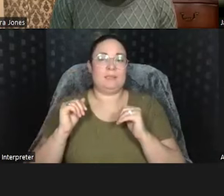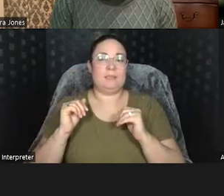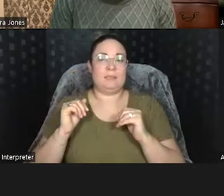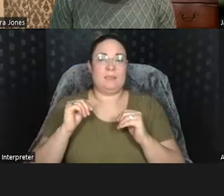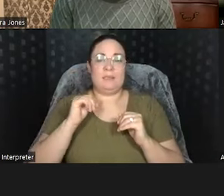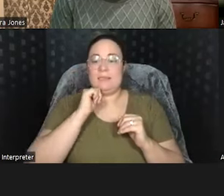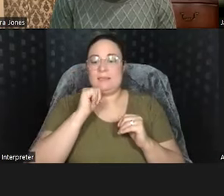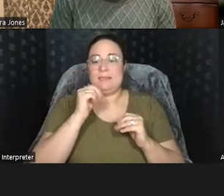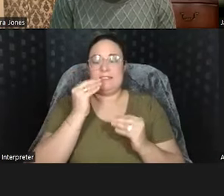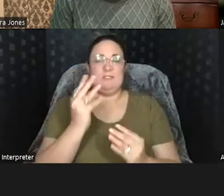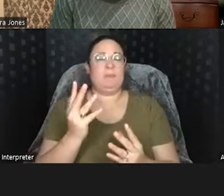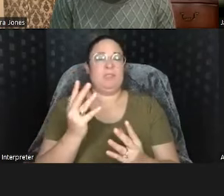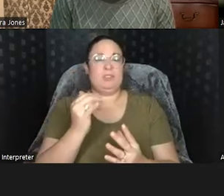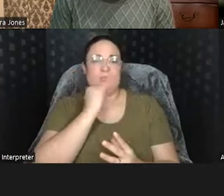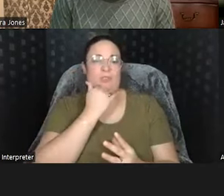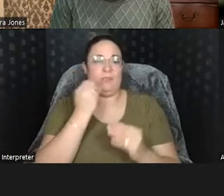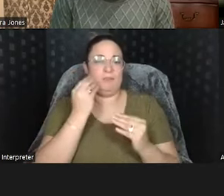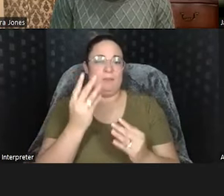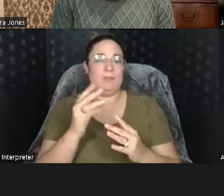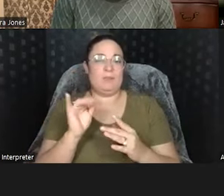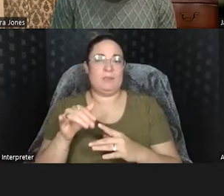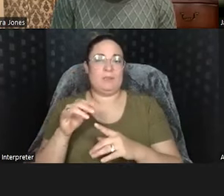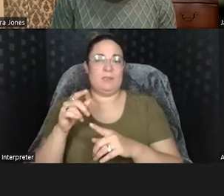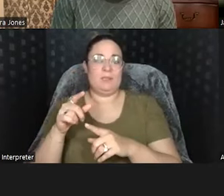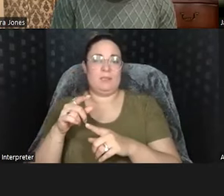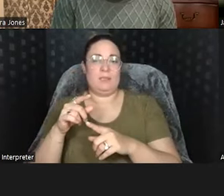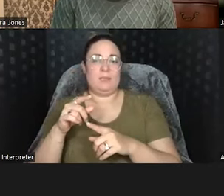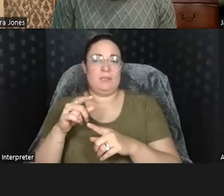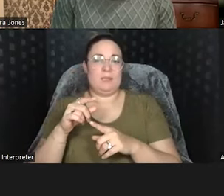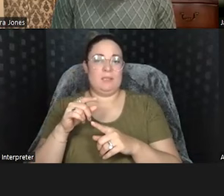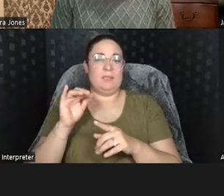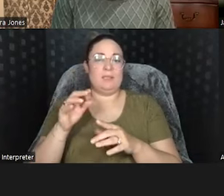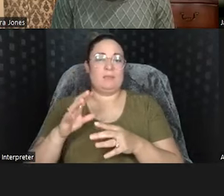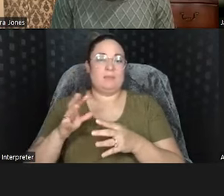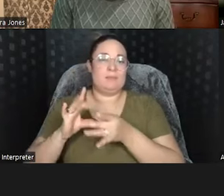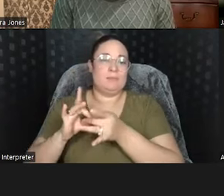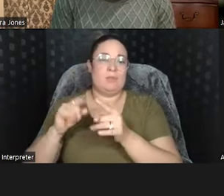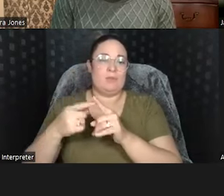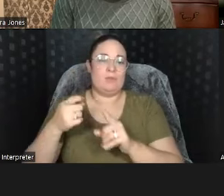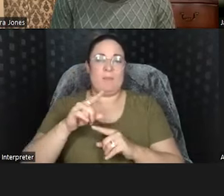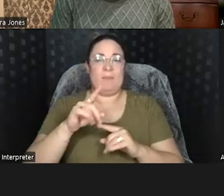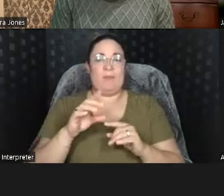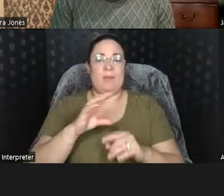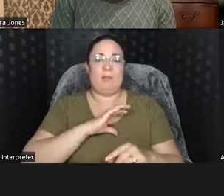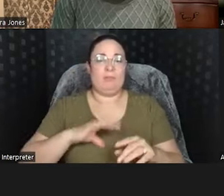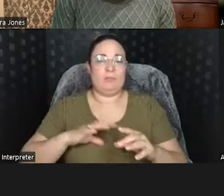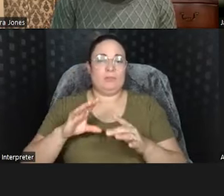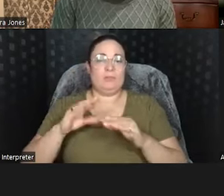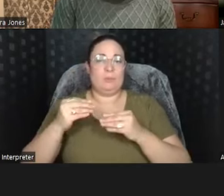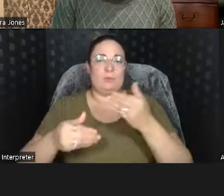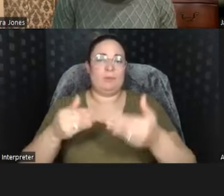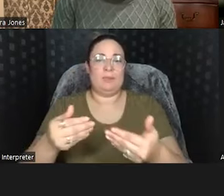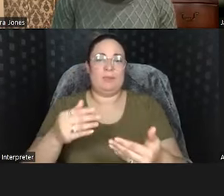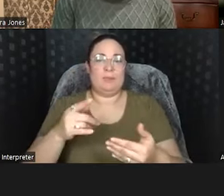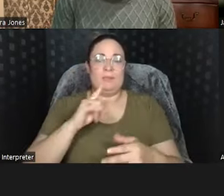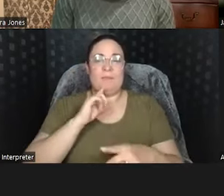disinformation campaign that is coordinated by the Christian nationalist movement. That all of those messages of questioning the